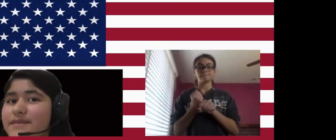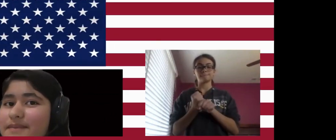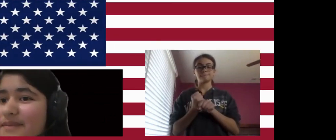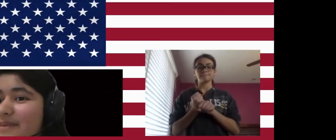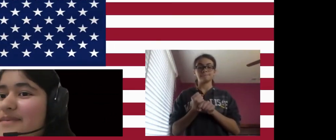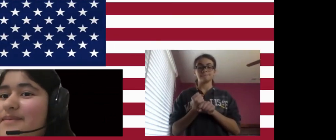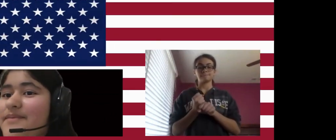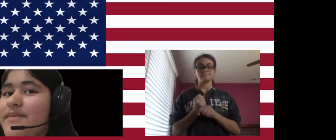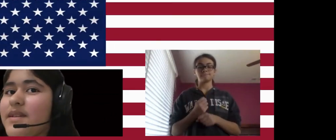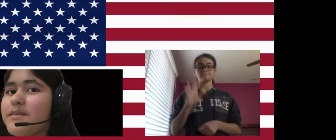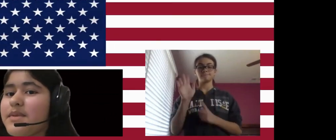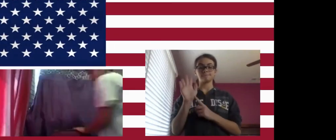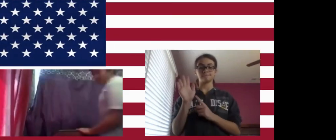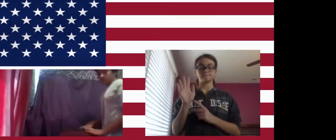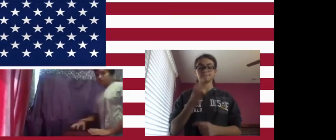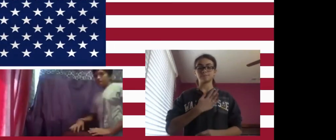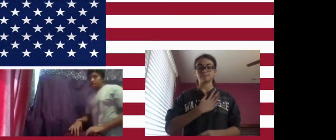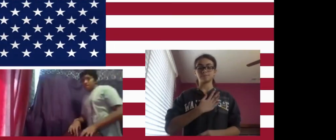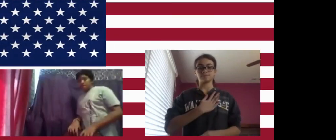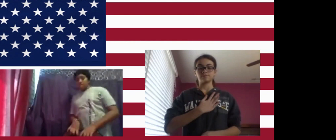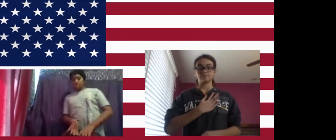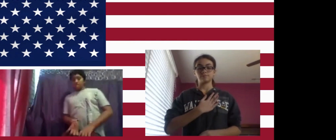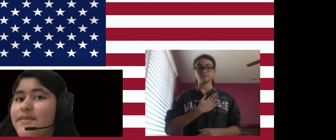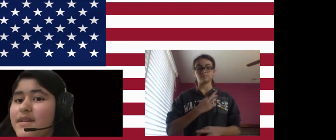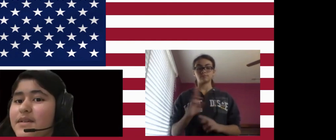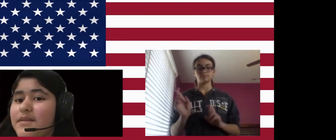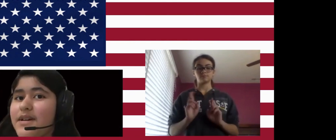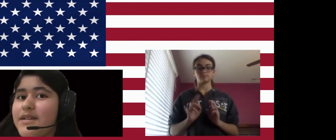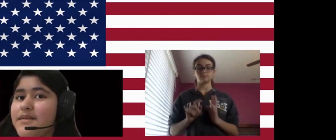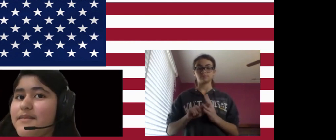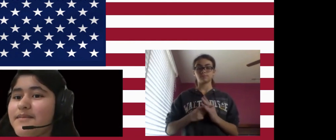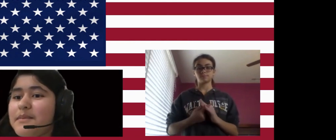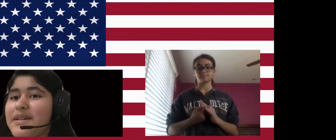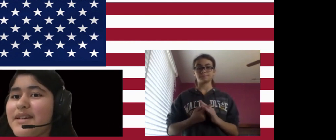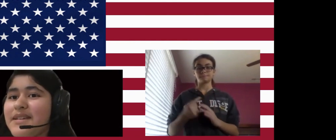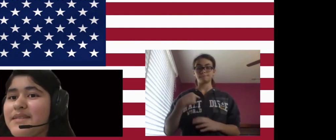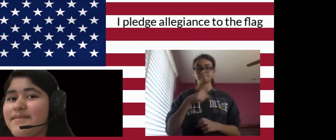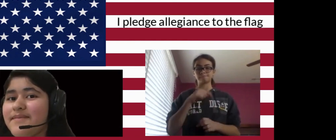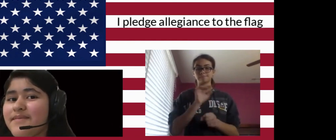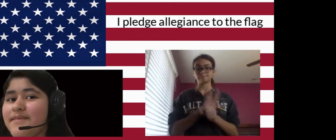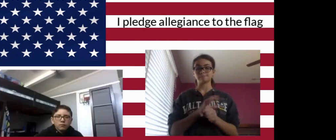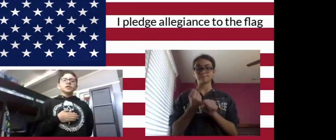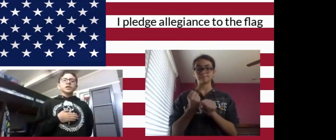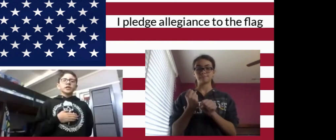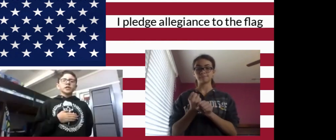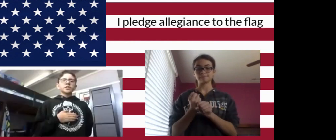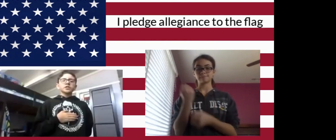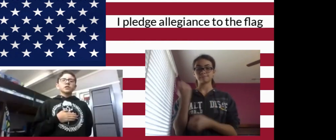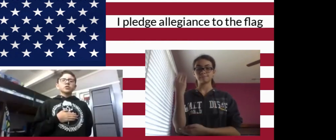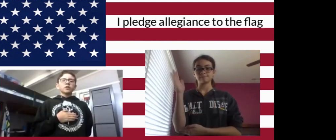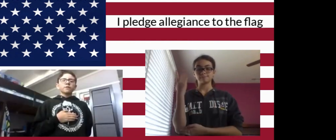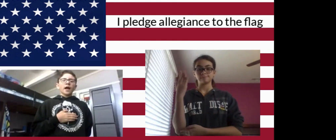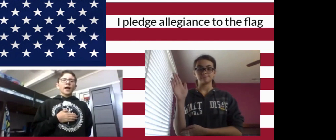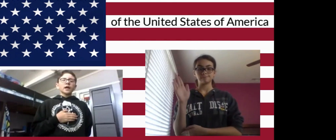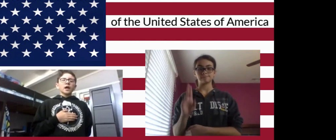Allegiance. Put your right hand over your heart. Ready? Begin. I pledge allegiance to